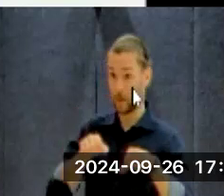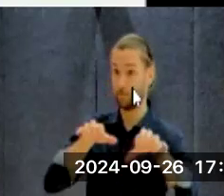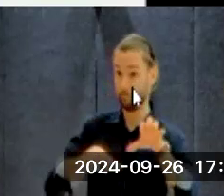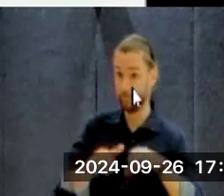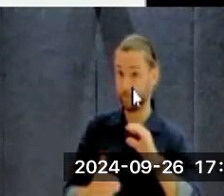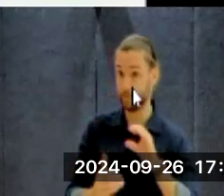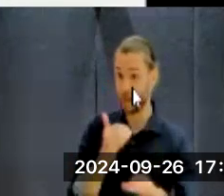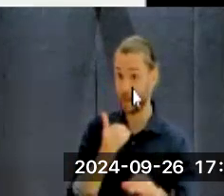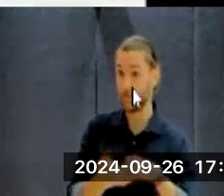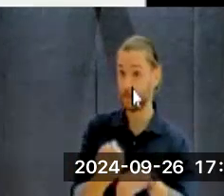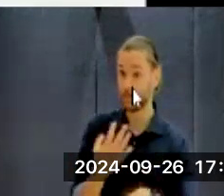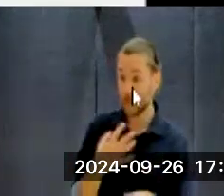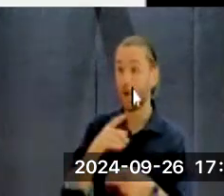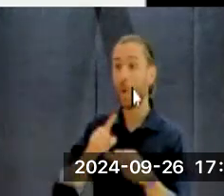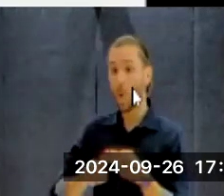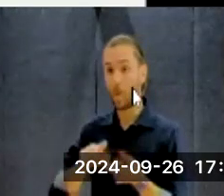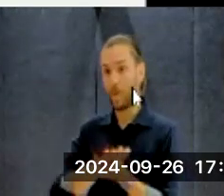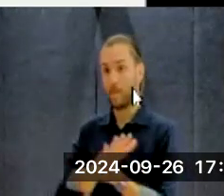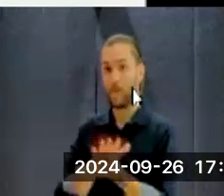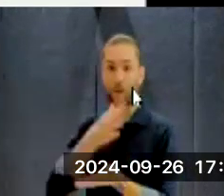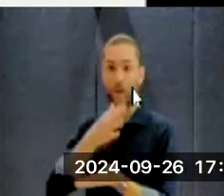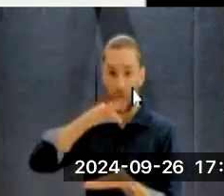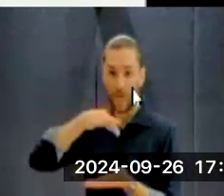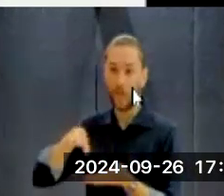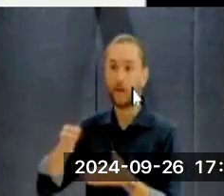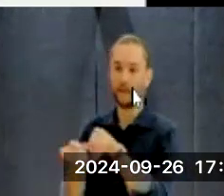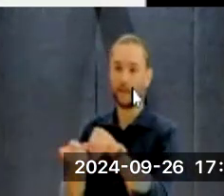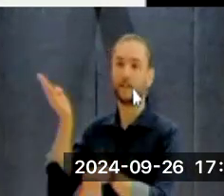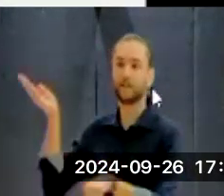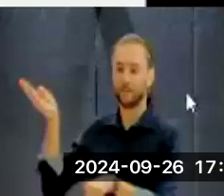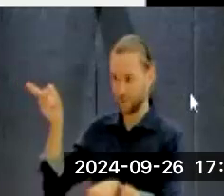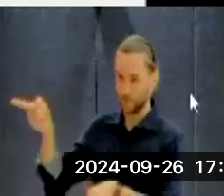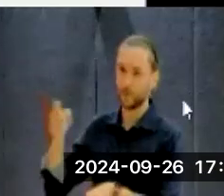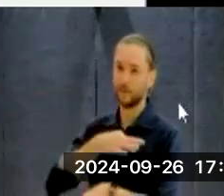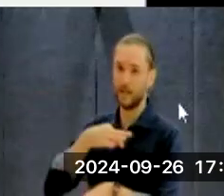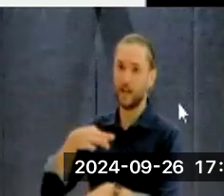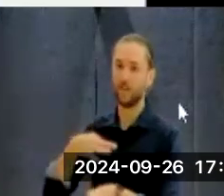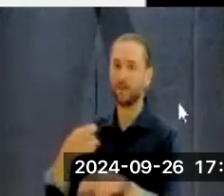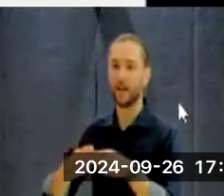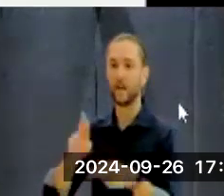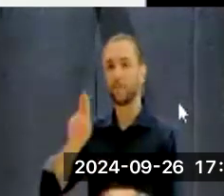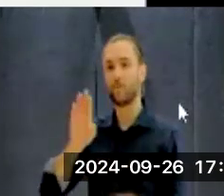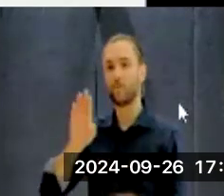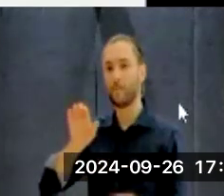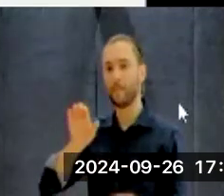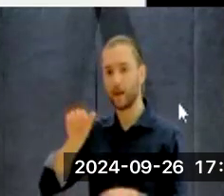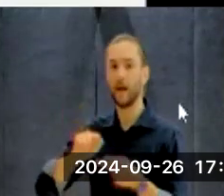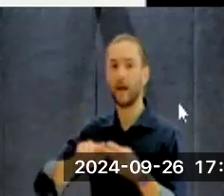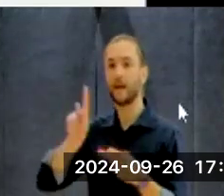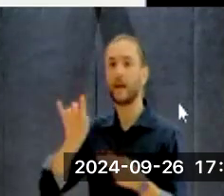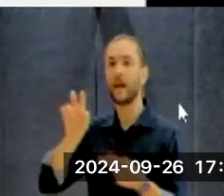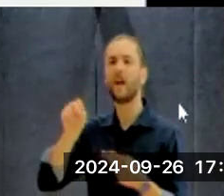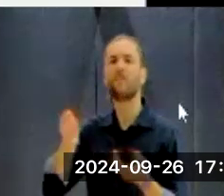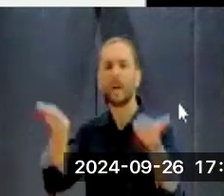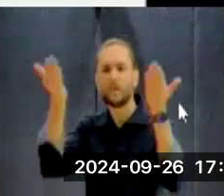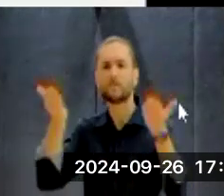us or by writing your comment on a piece of paper and handing it to our staff, Rebecca or Kevin. Rebecca and Kevin, can you please raise your